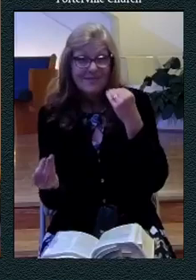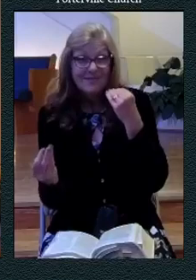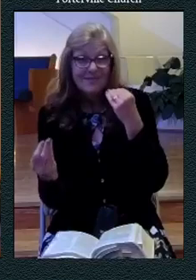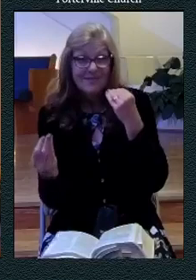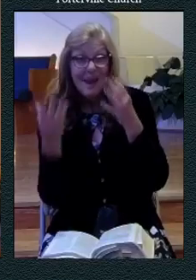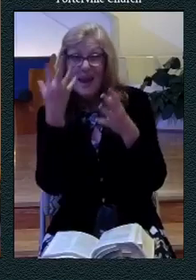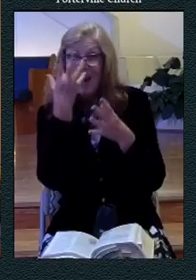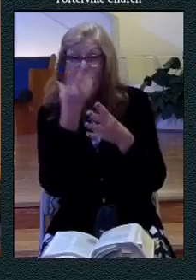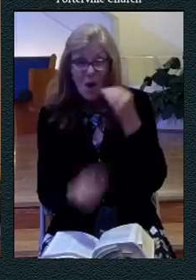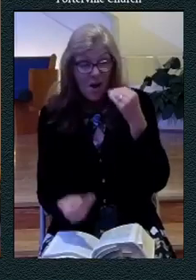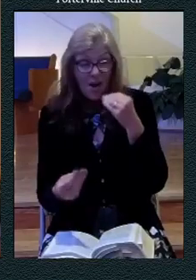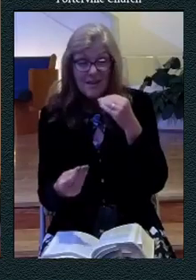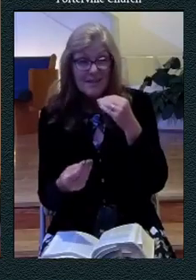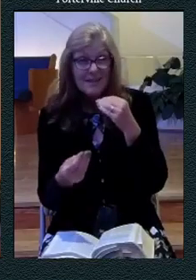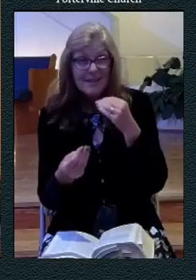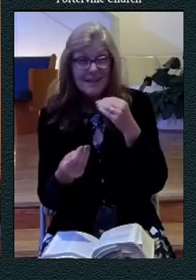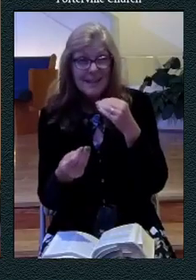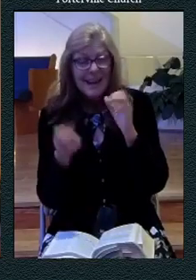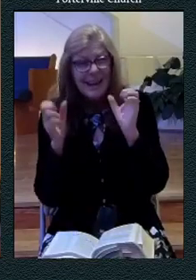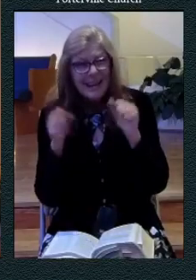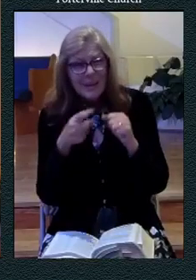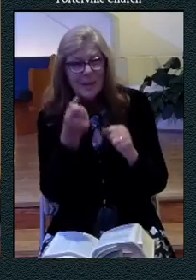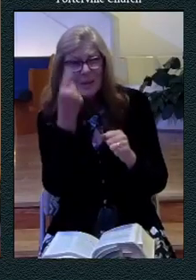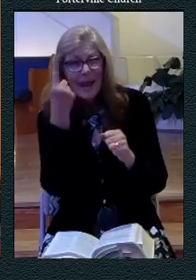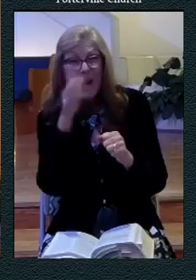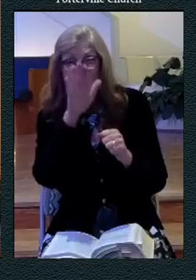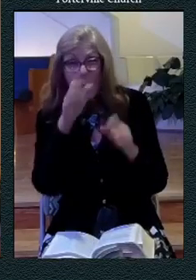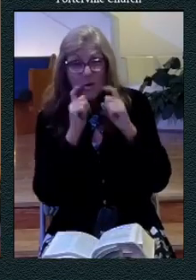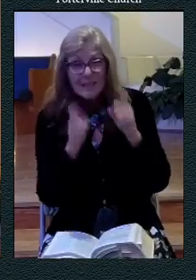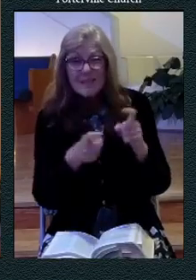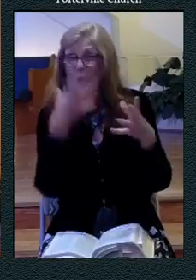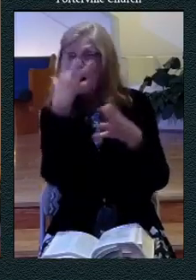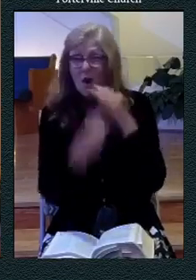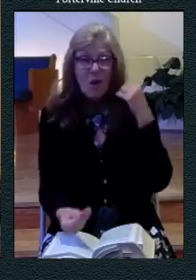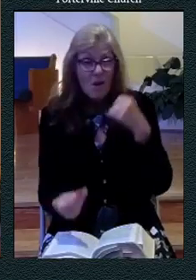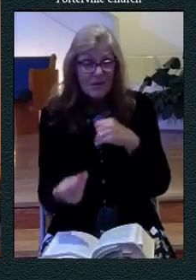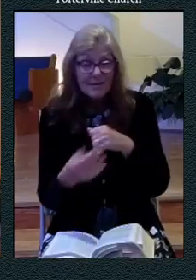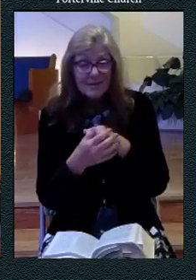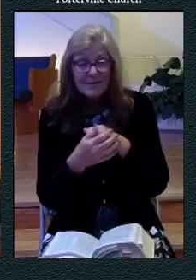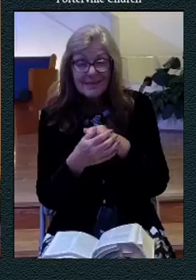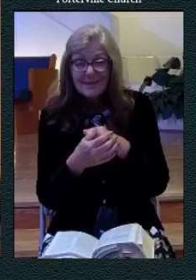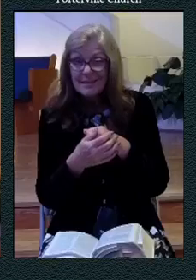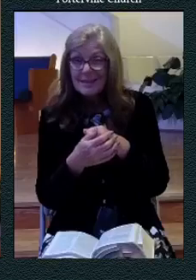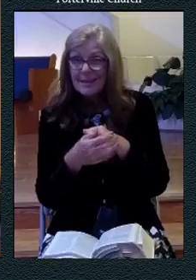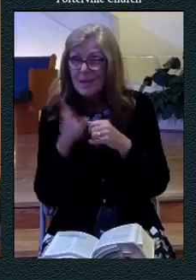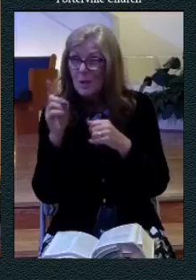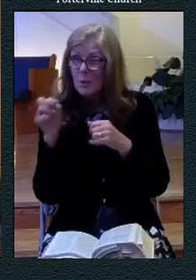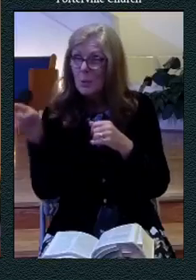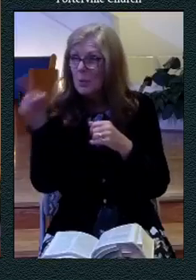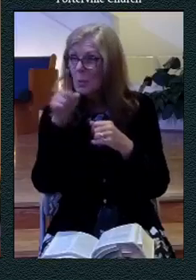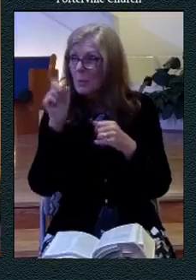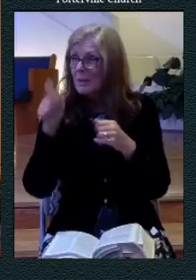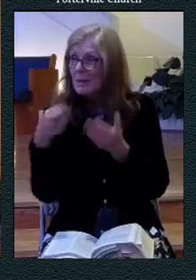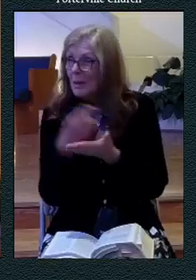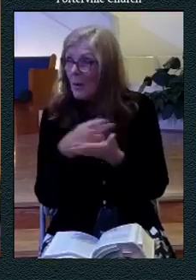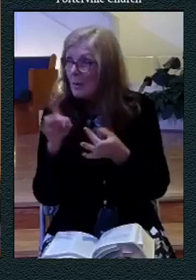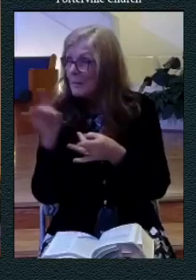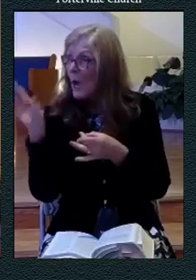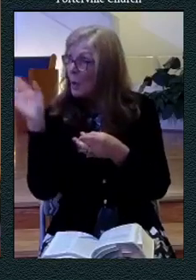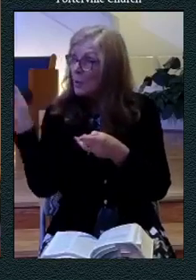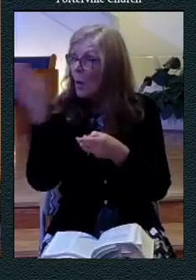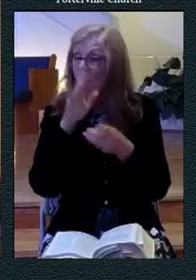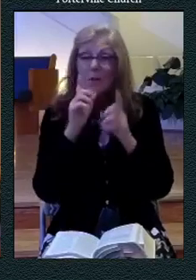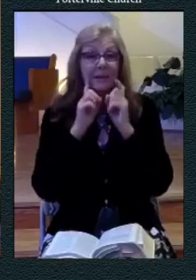grasp that? Can we grasp that? We need the Holy Spirit to even grasp it, that our sins are gone.